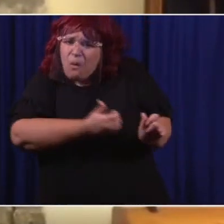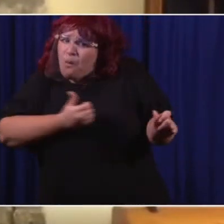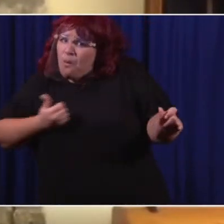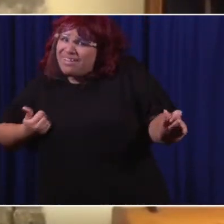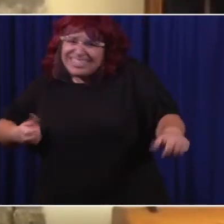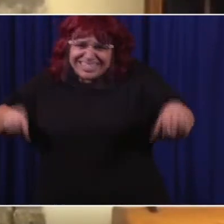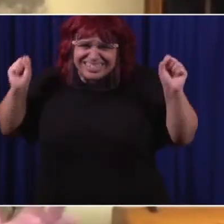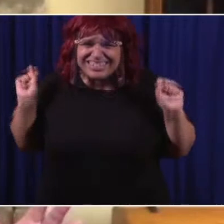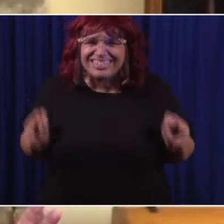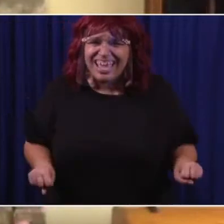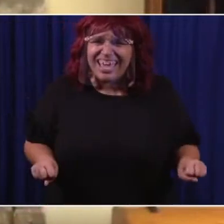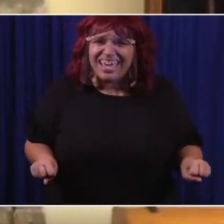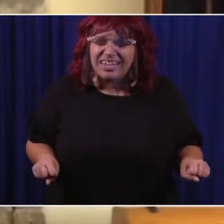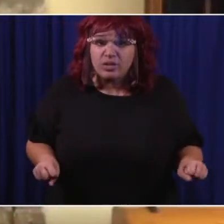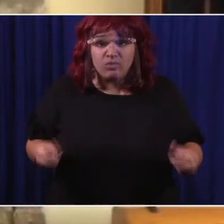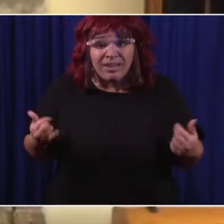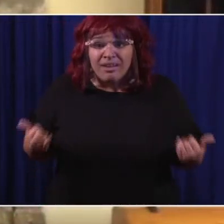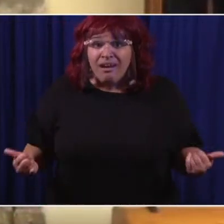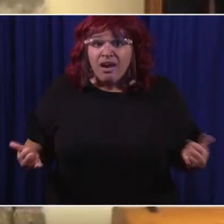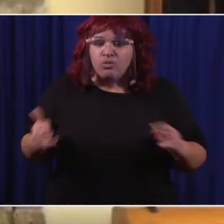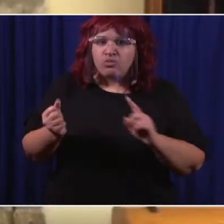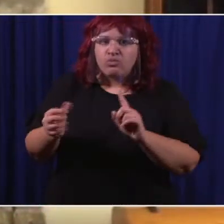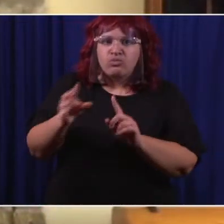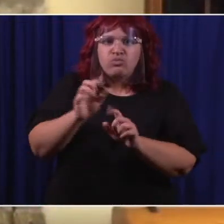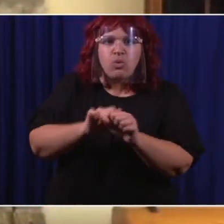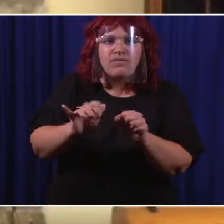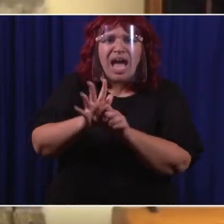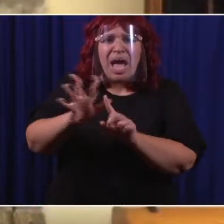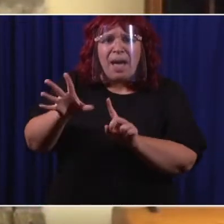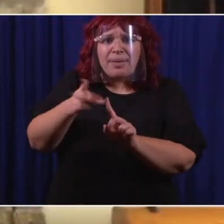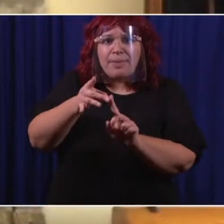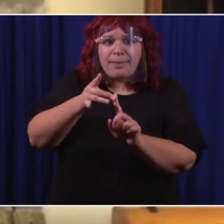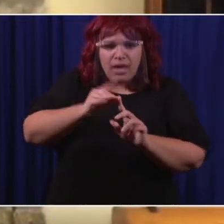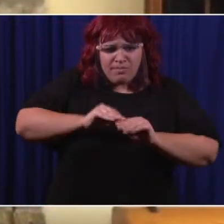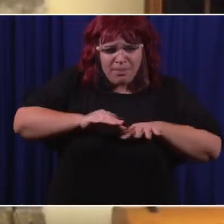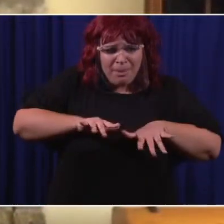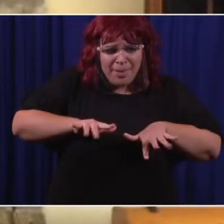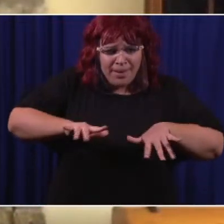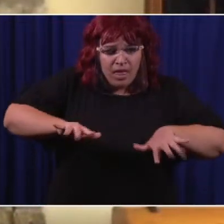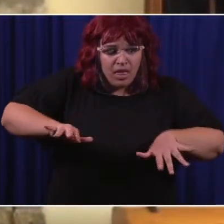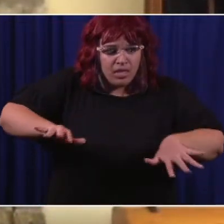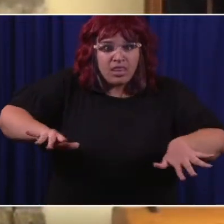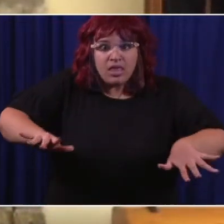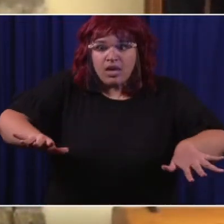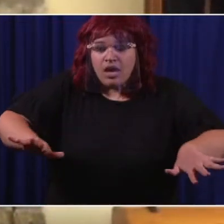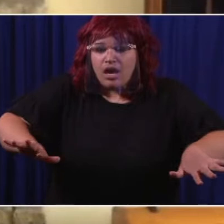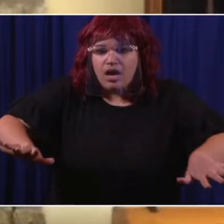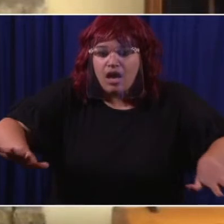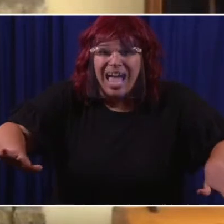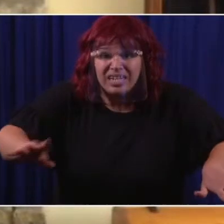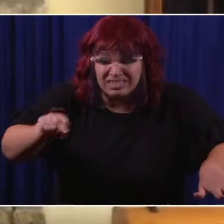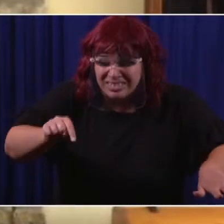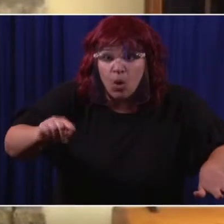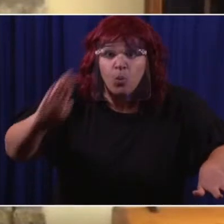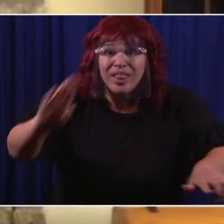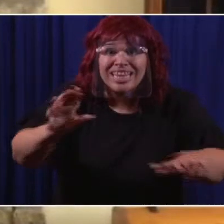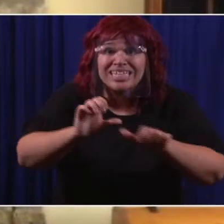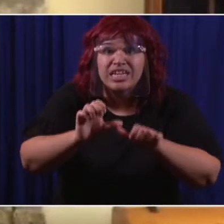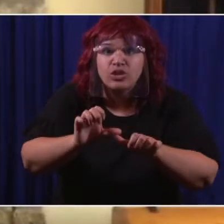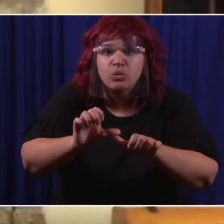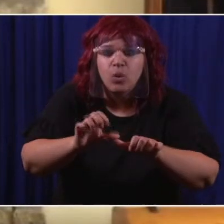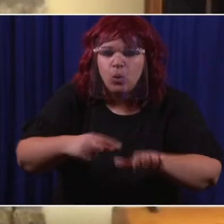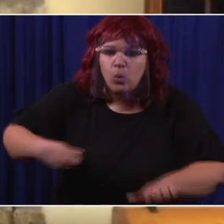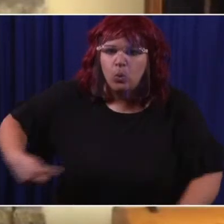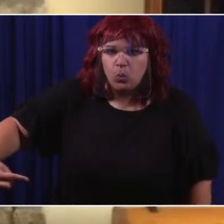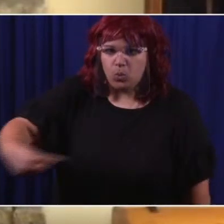It's multiplying very quickly, but it will continue to do that unless we do something differently. And doing something differently is